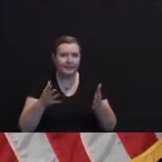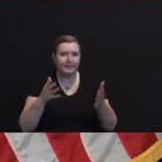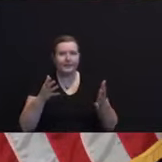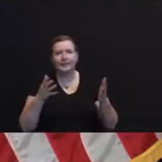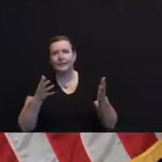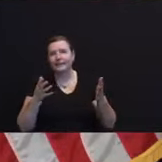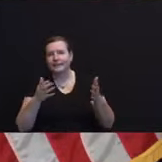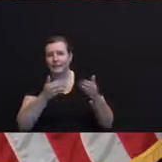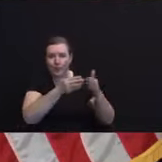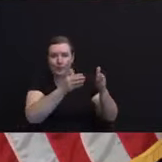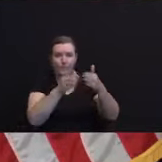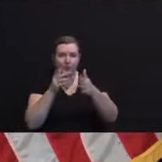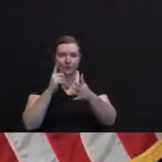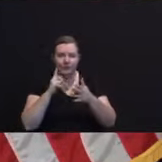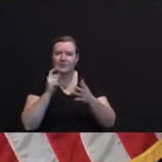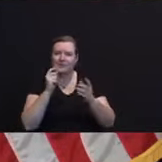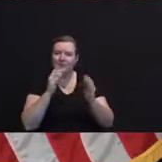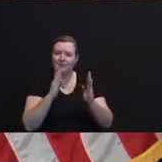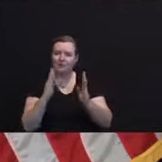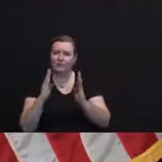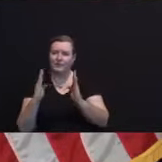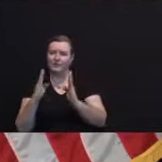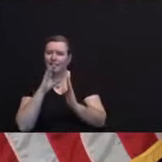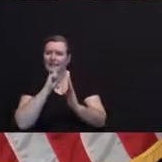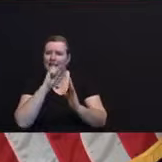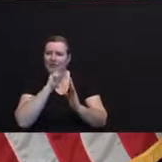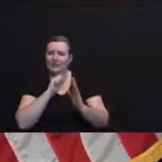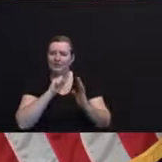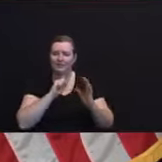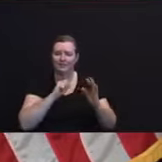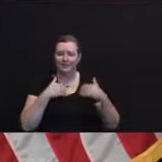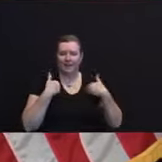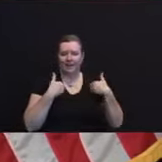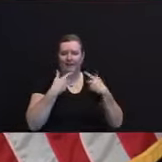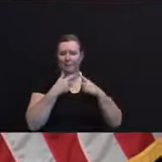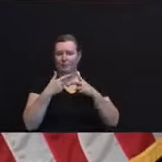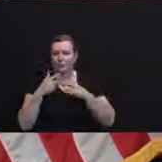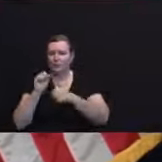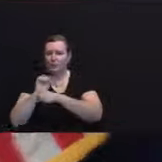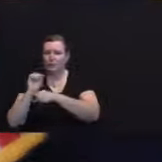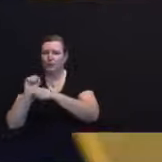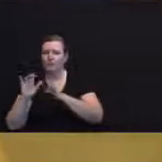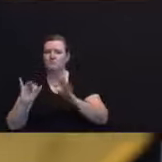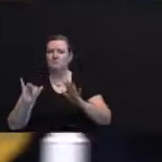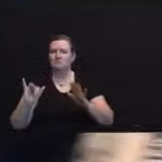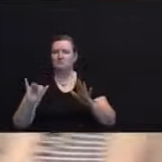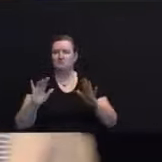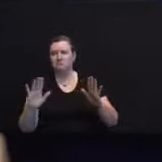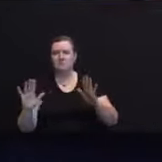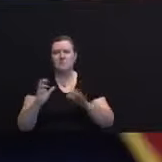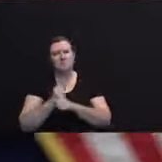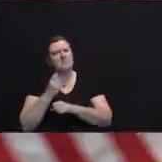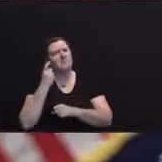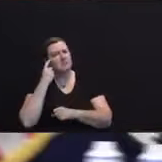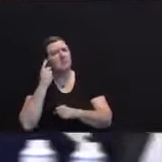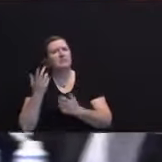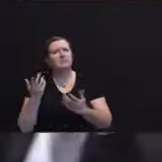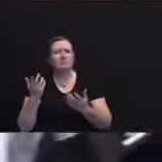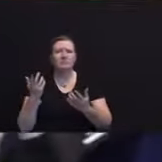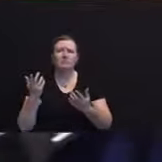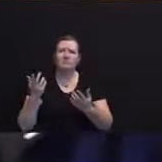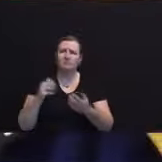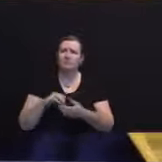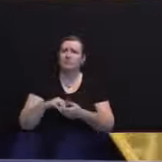in the age groups of the cases have happened over time. I also think it's a contributing factor. We've said it here, but it's a good question. It's a